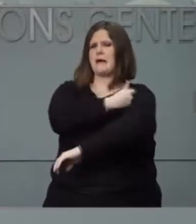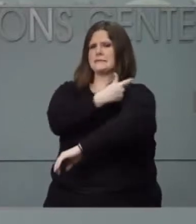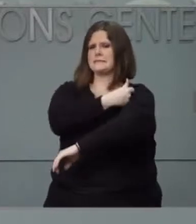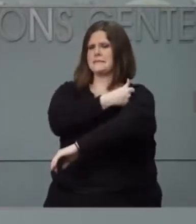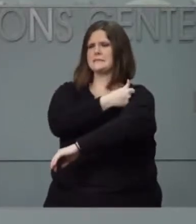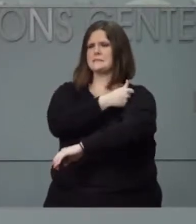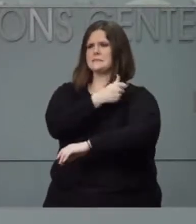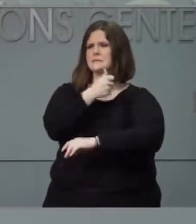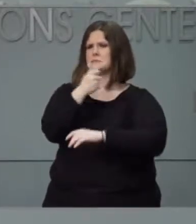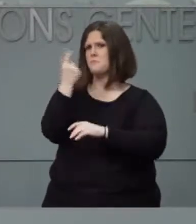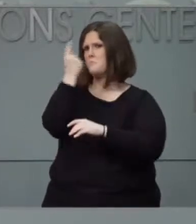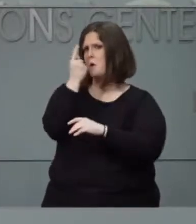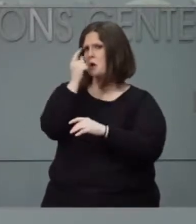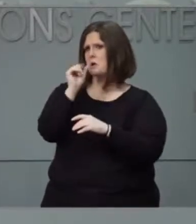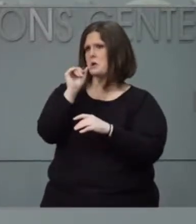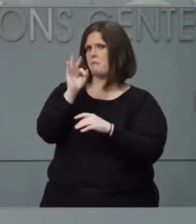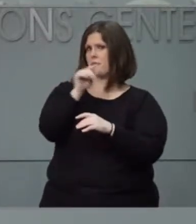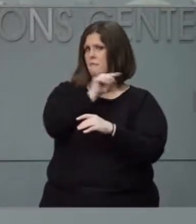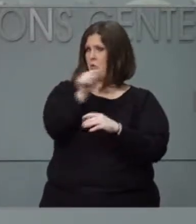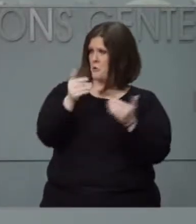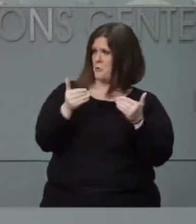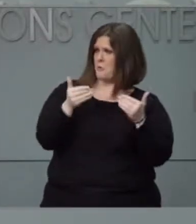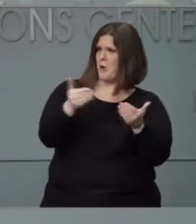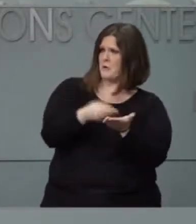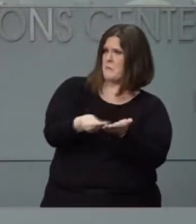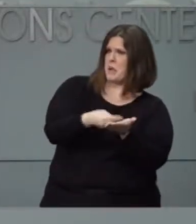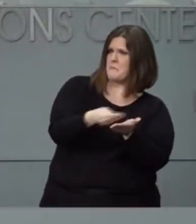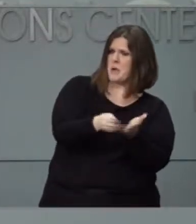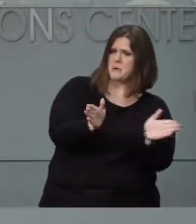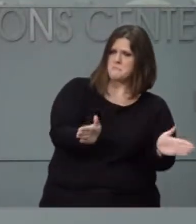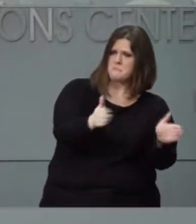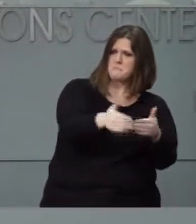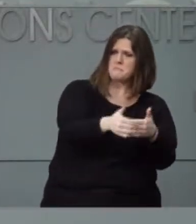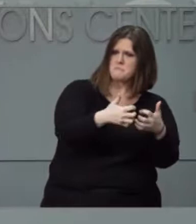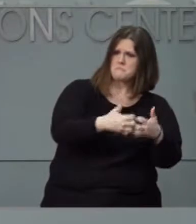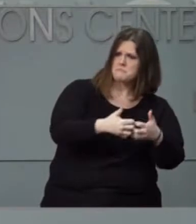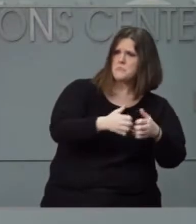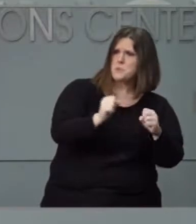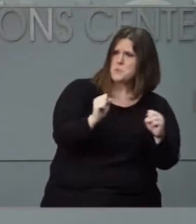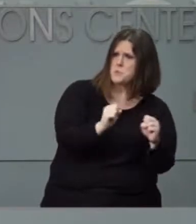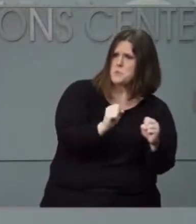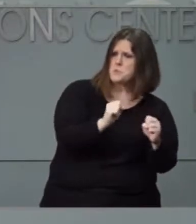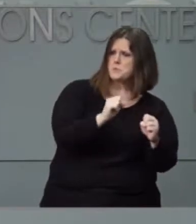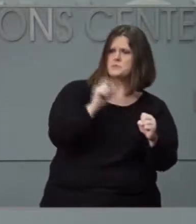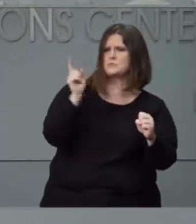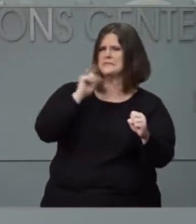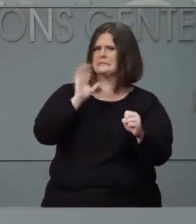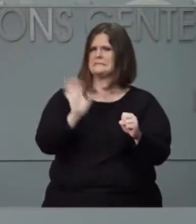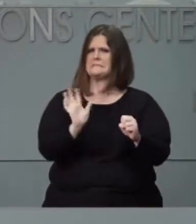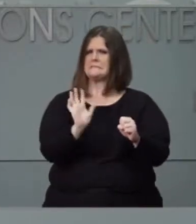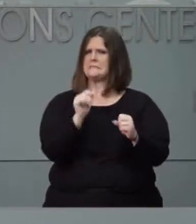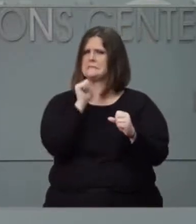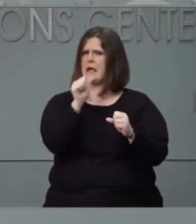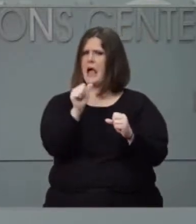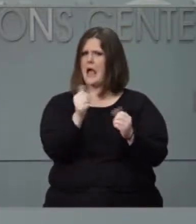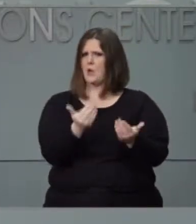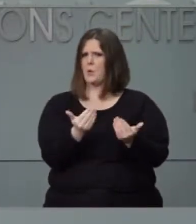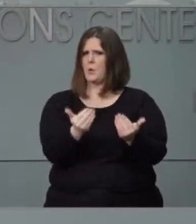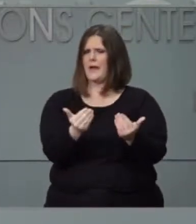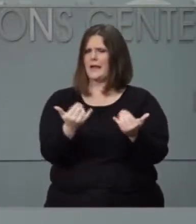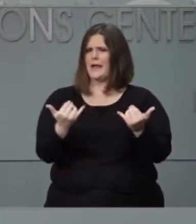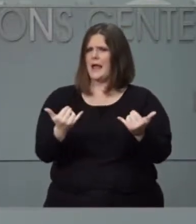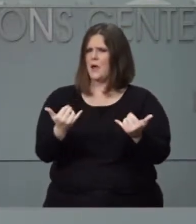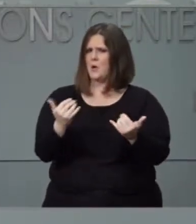ultra-cold storage units was not recommended this time because dry ice could be used. Could you kind of go into that a little bit for me, please? Yes, Andrew,